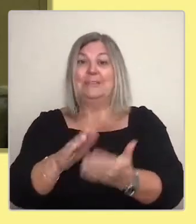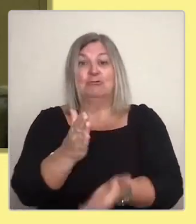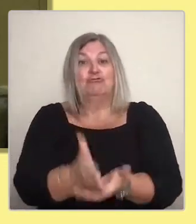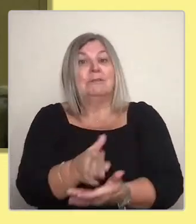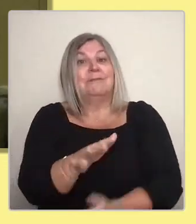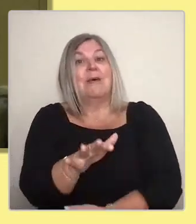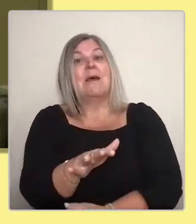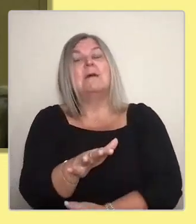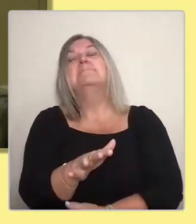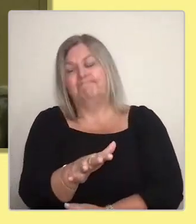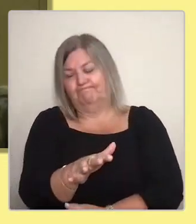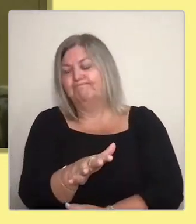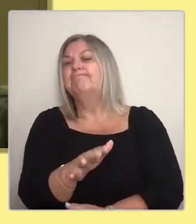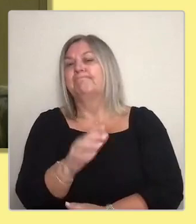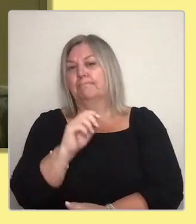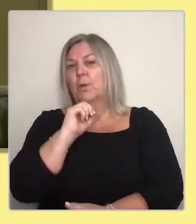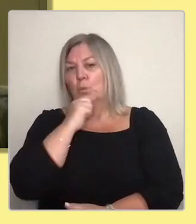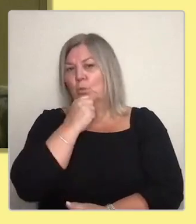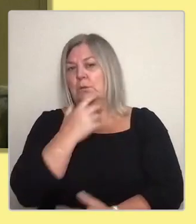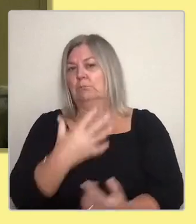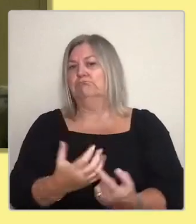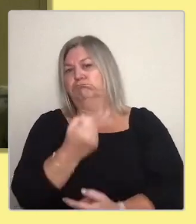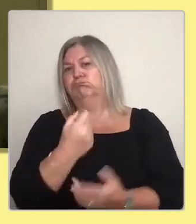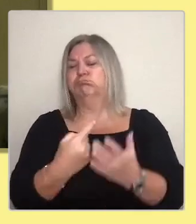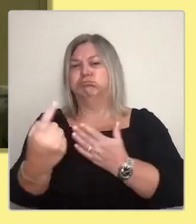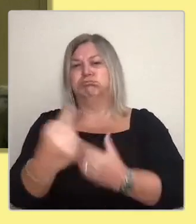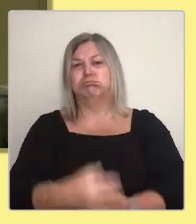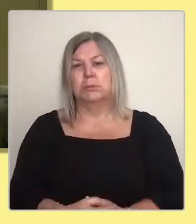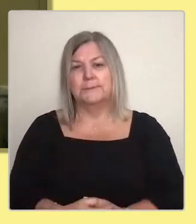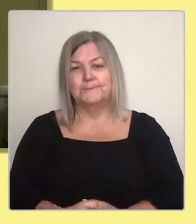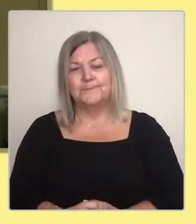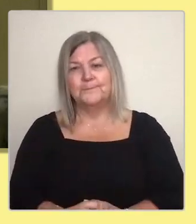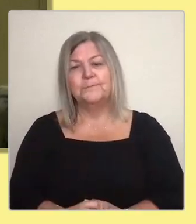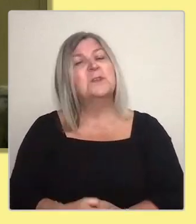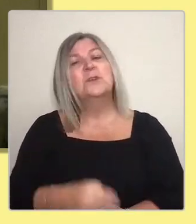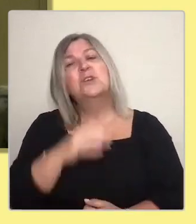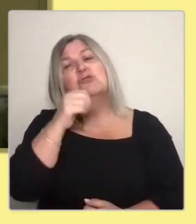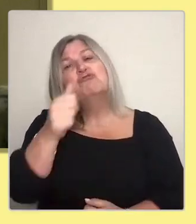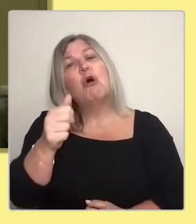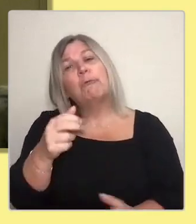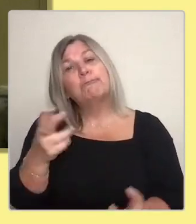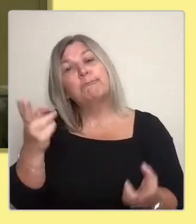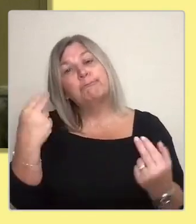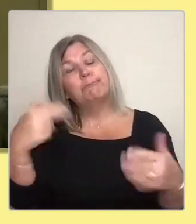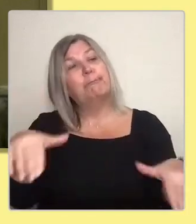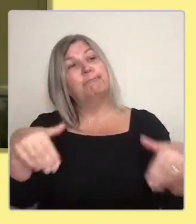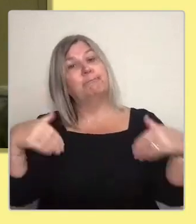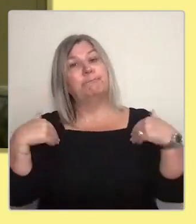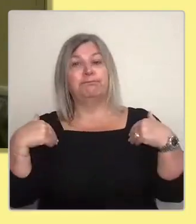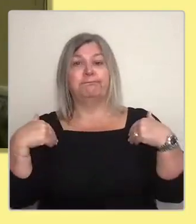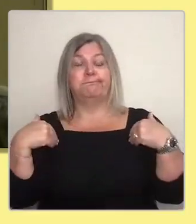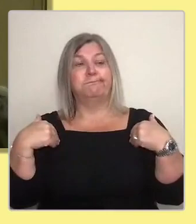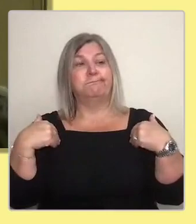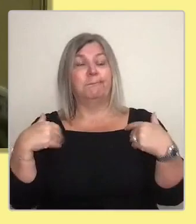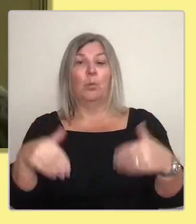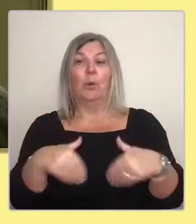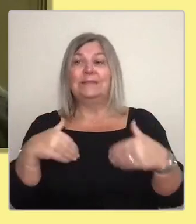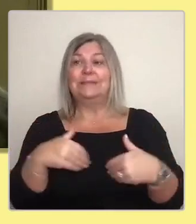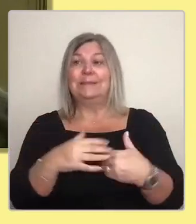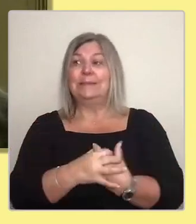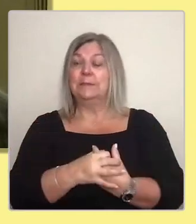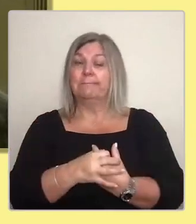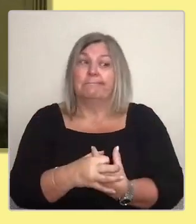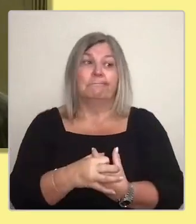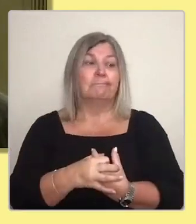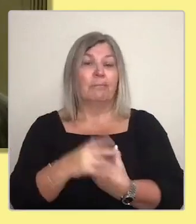self-determination. And I'm also suggesting that instead of sitting back passively and waiting, you know, for this day